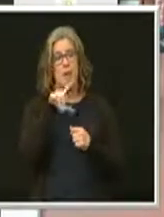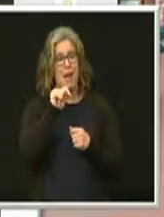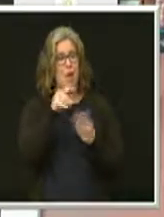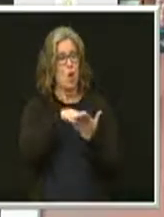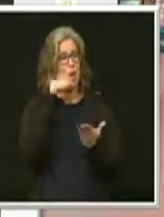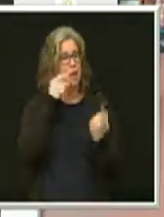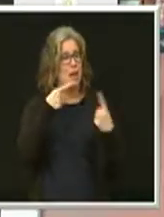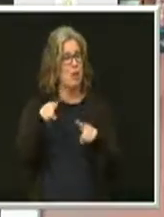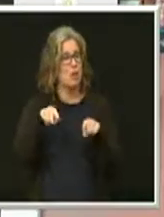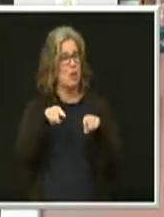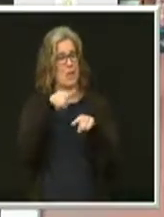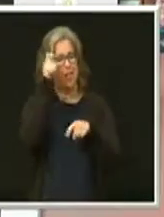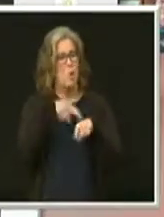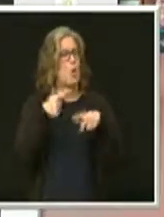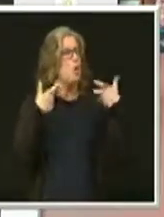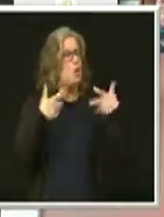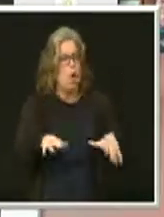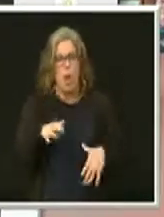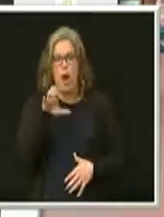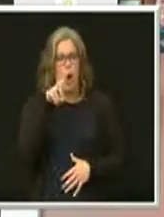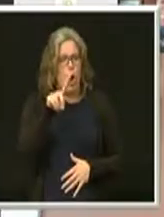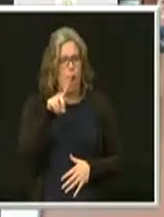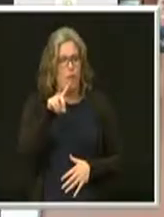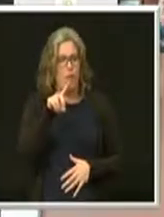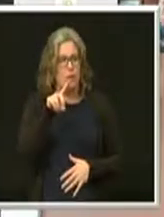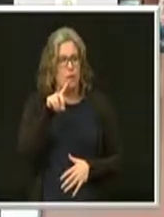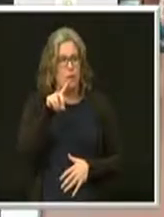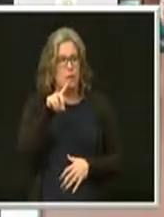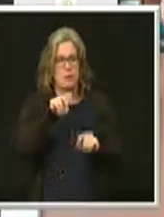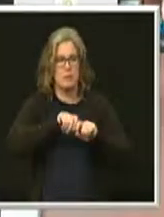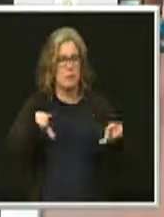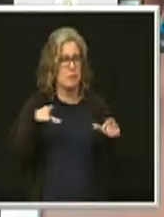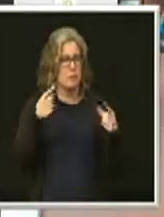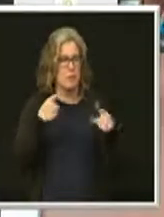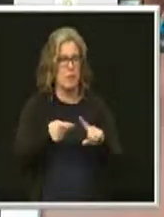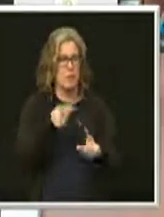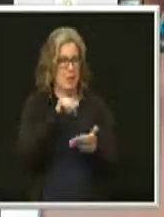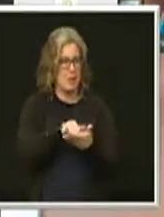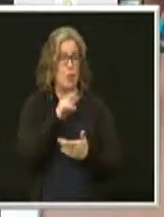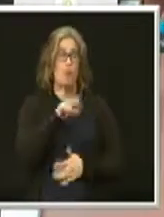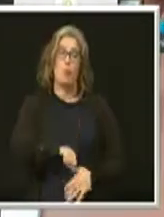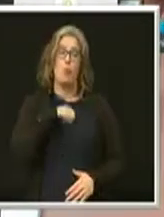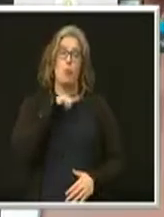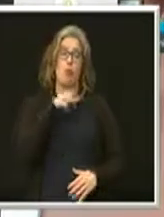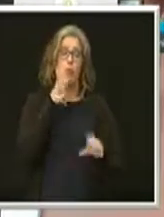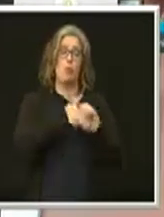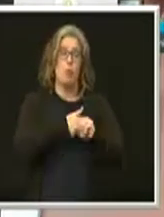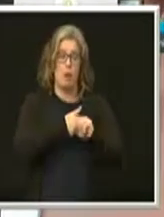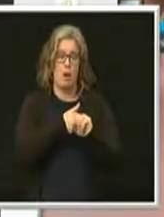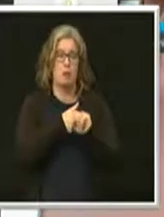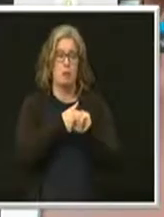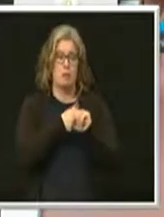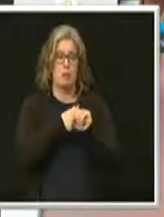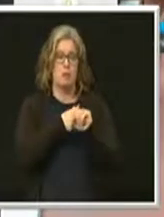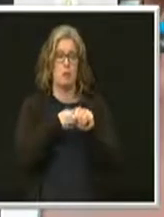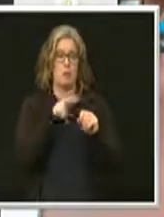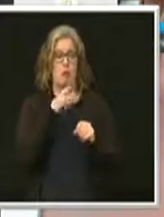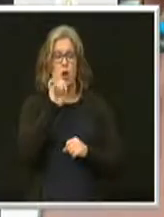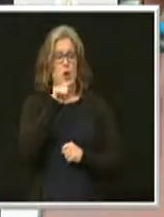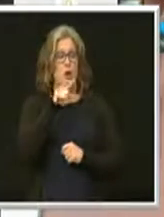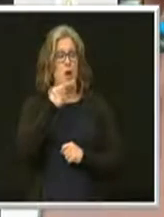summertime. We do not want to have a COVID melt that comes out of this. So I was really proud to join a virtual press